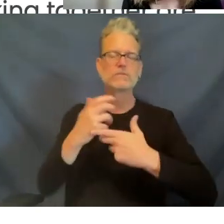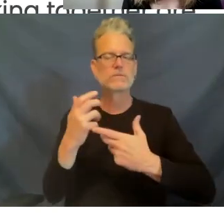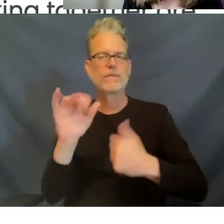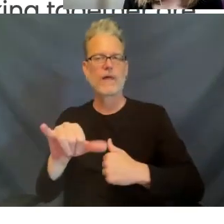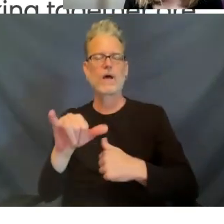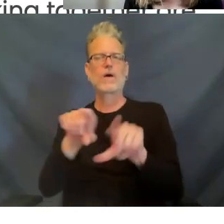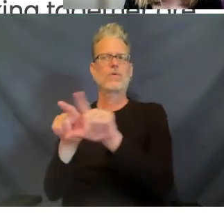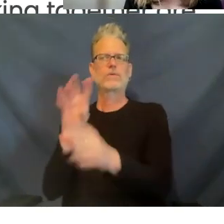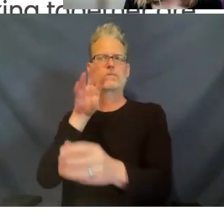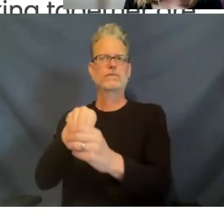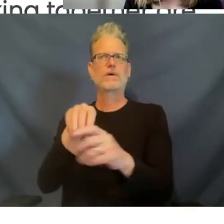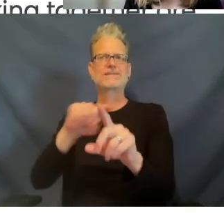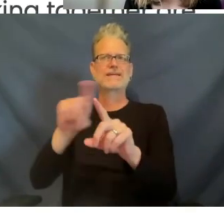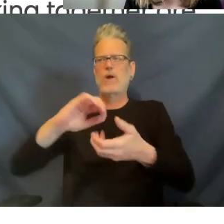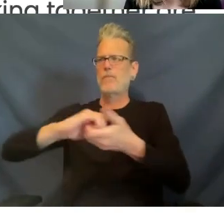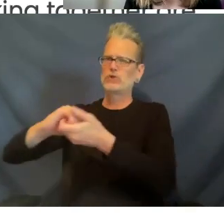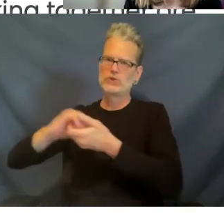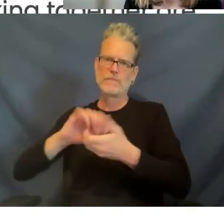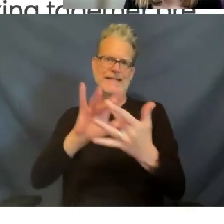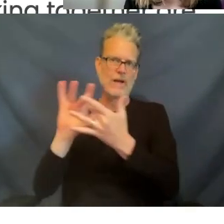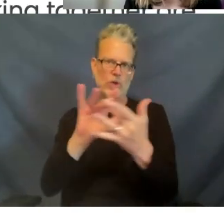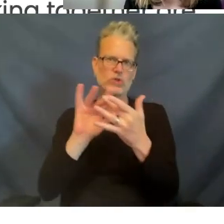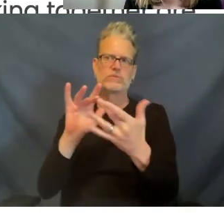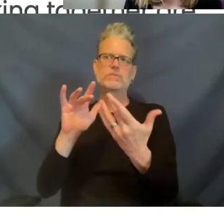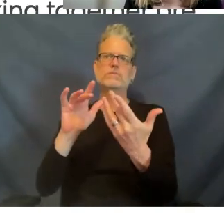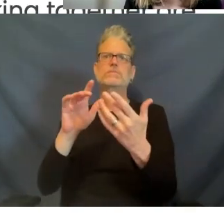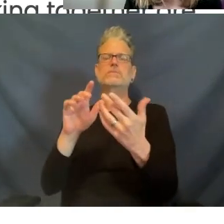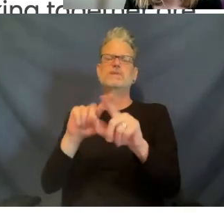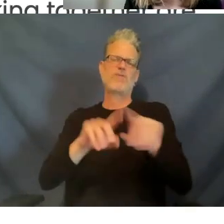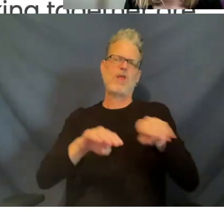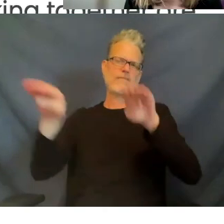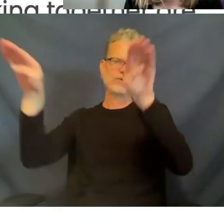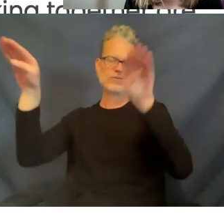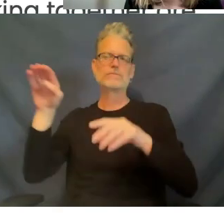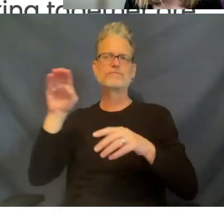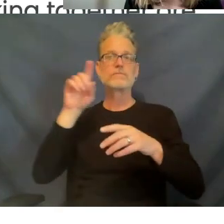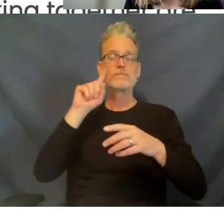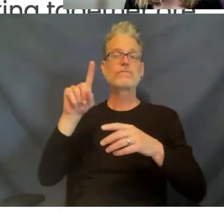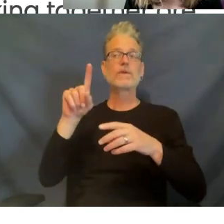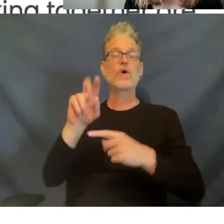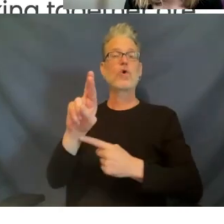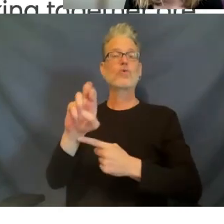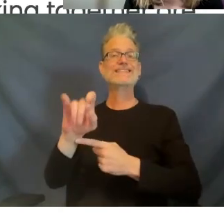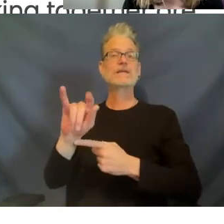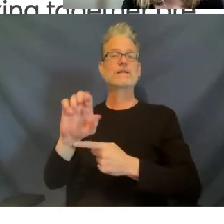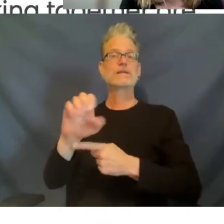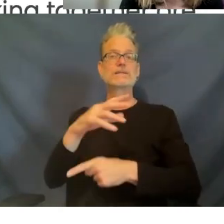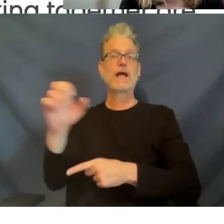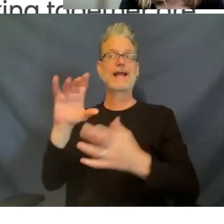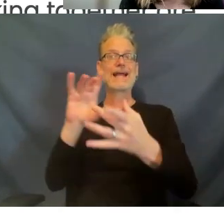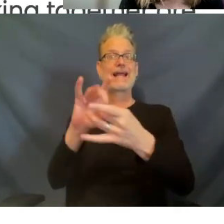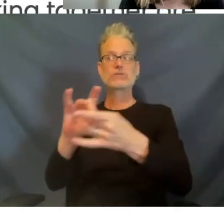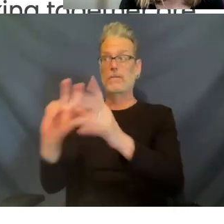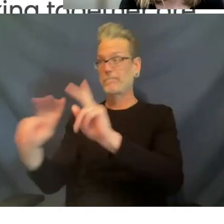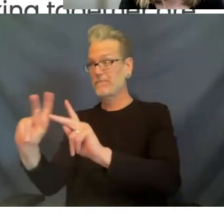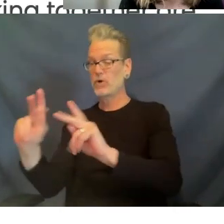in a number of different partnerships and networks at various scales that work to promote resilience and connections between people and communities